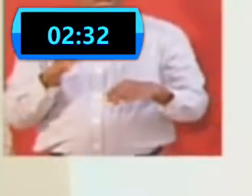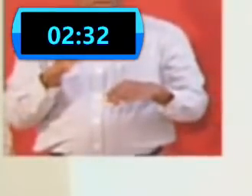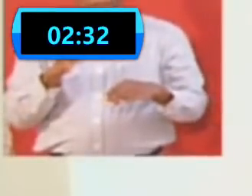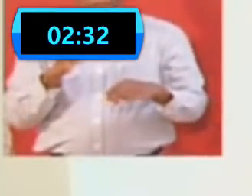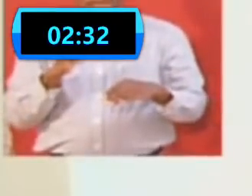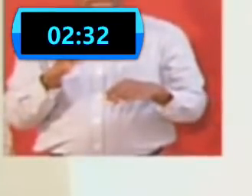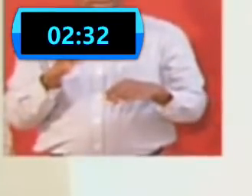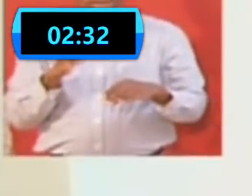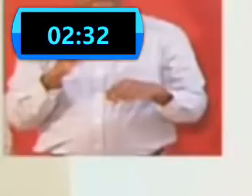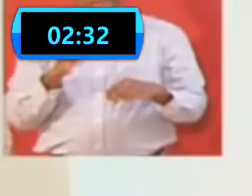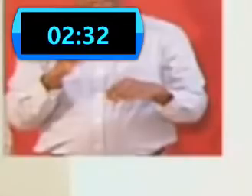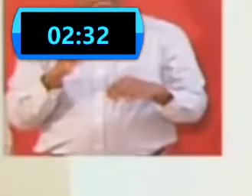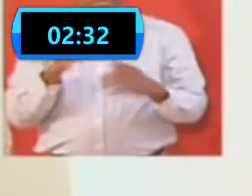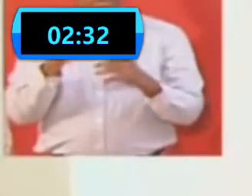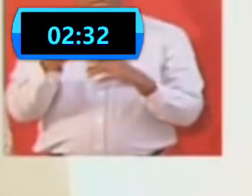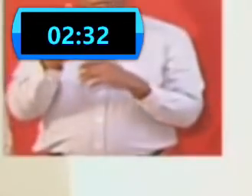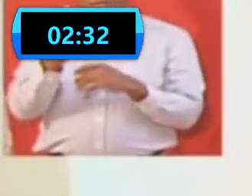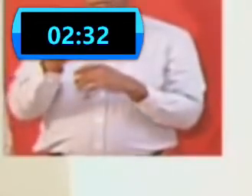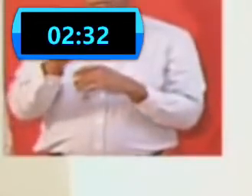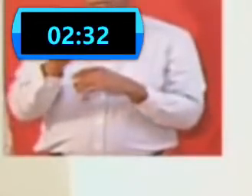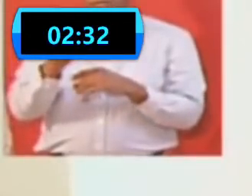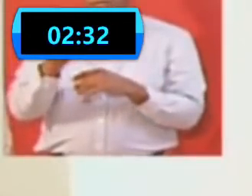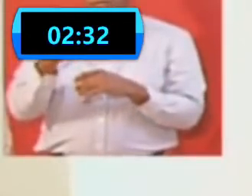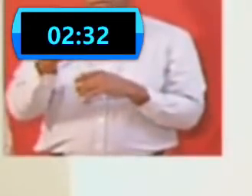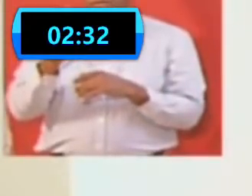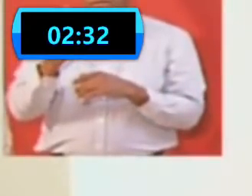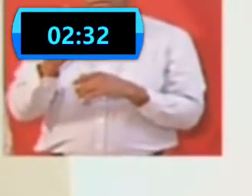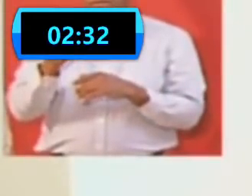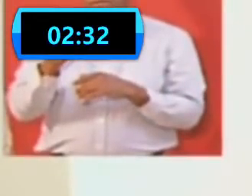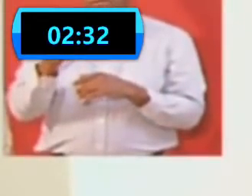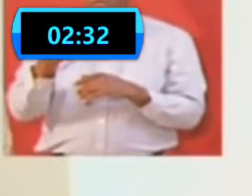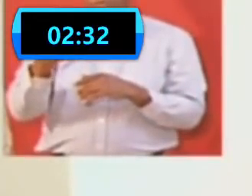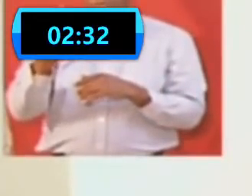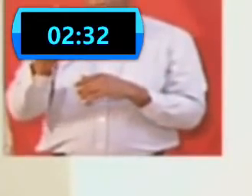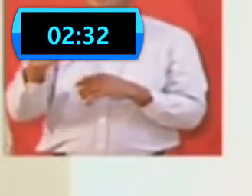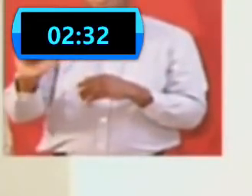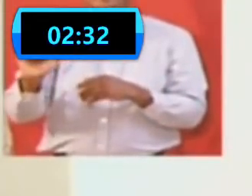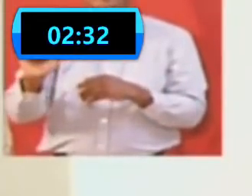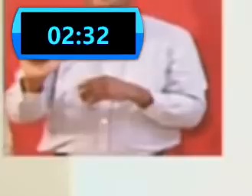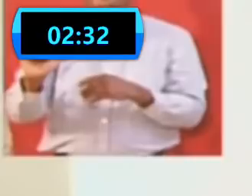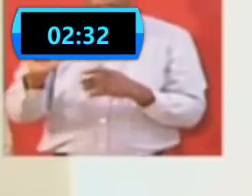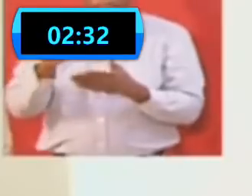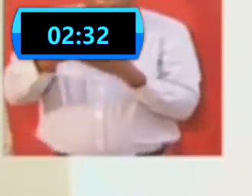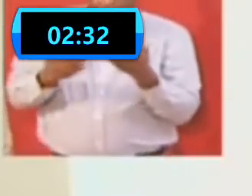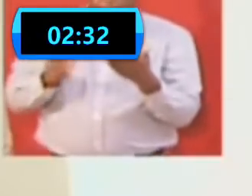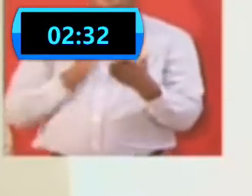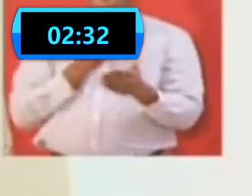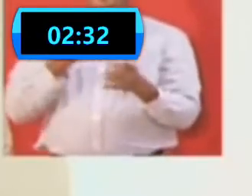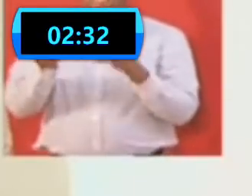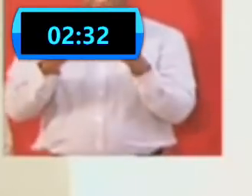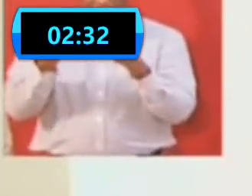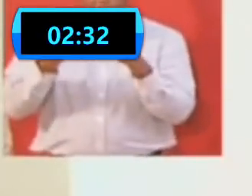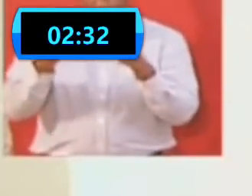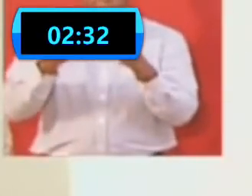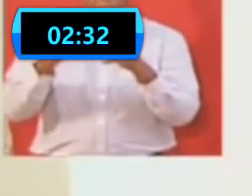our management, and we come out from stages of withdrawal, that we should not do so with too much